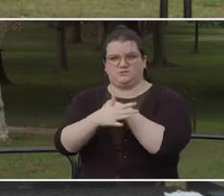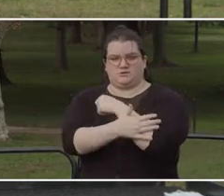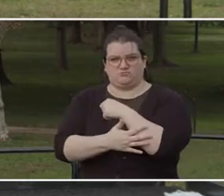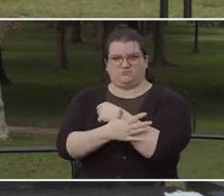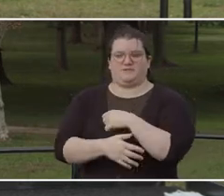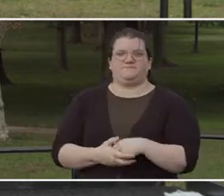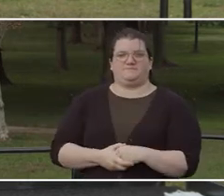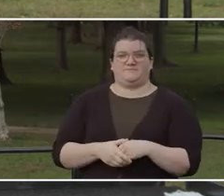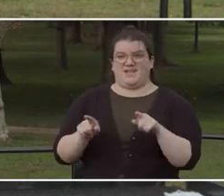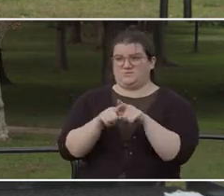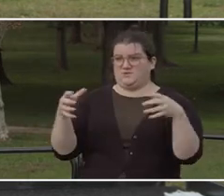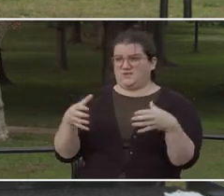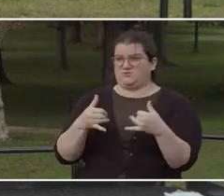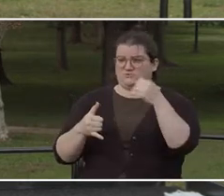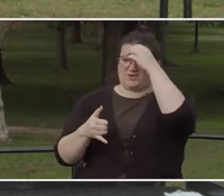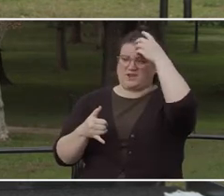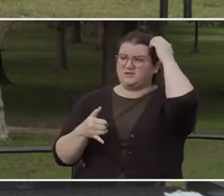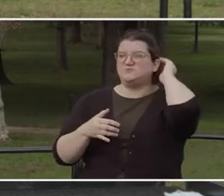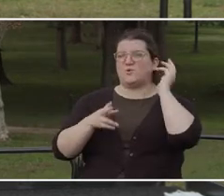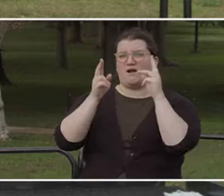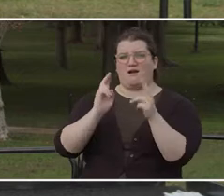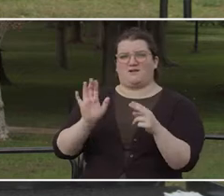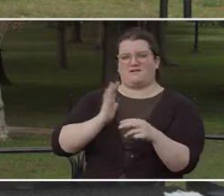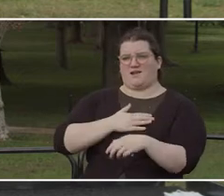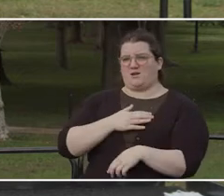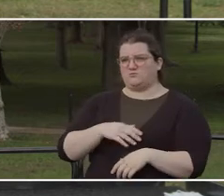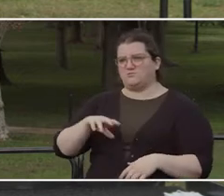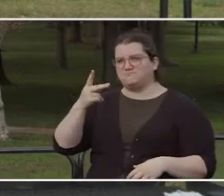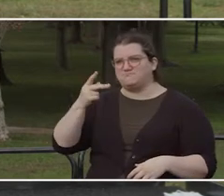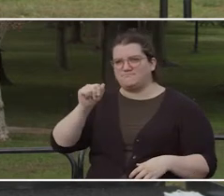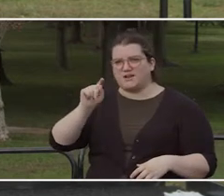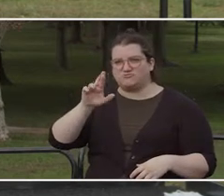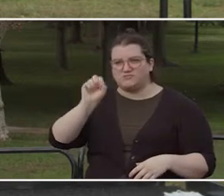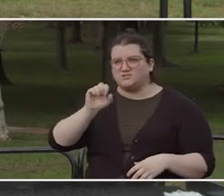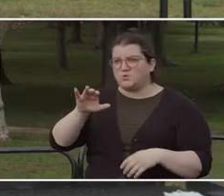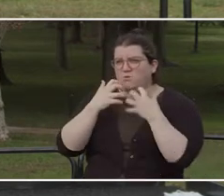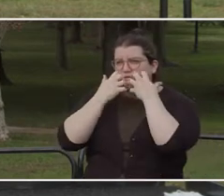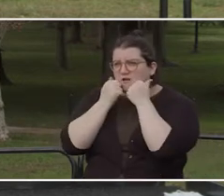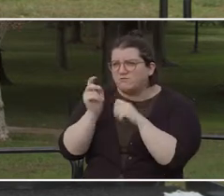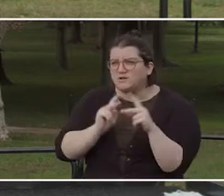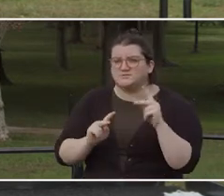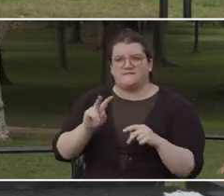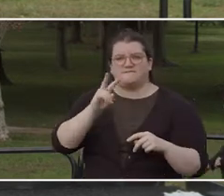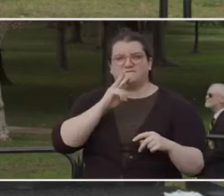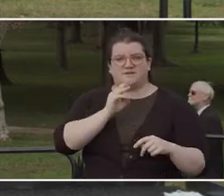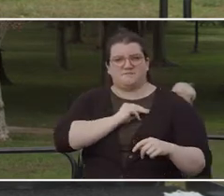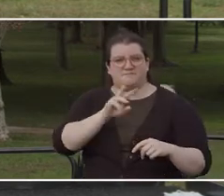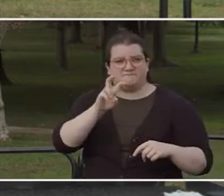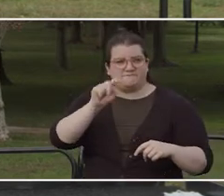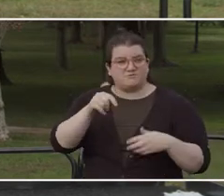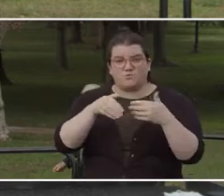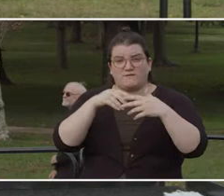As we gather today to honor our patriots, your loved ones, our Vietnam veterans, whatever the disagreements